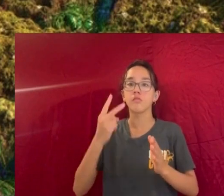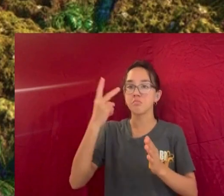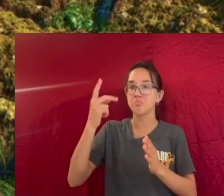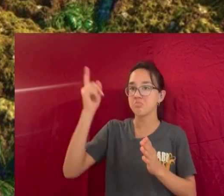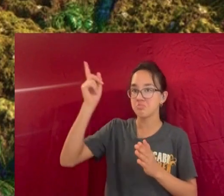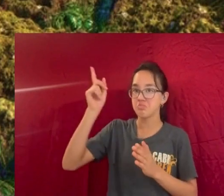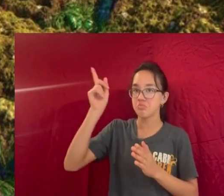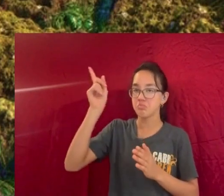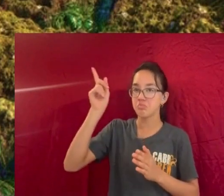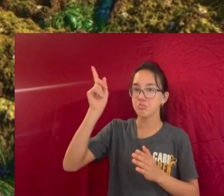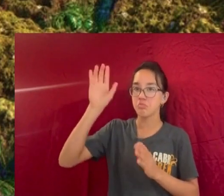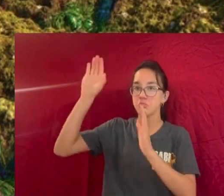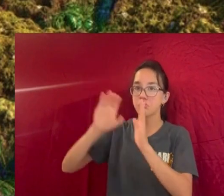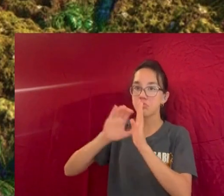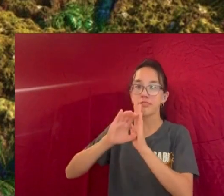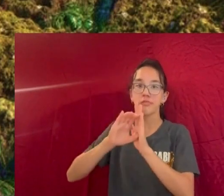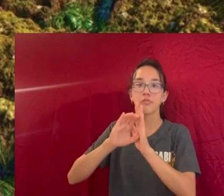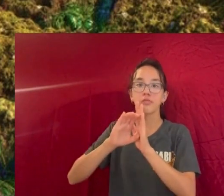picture.